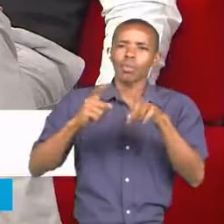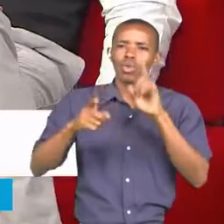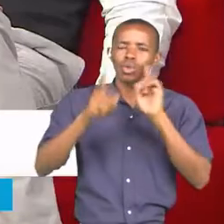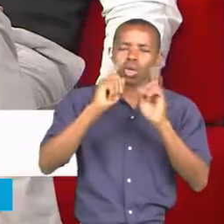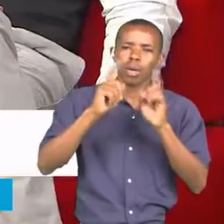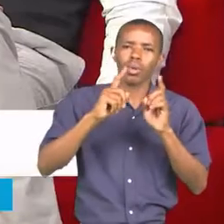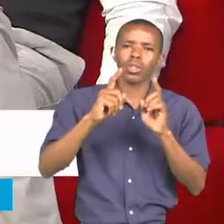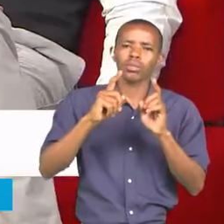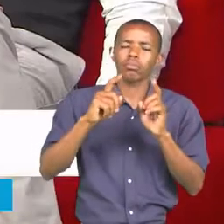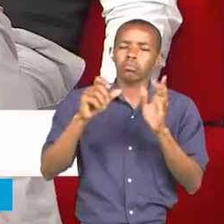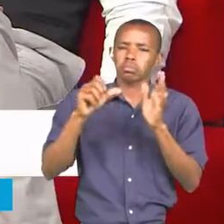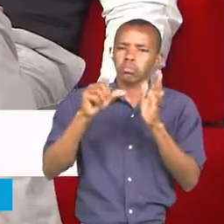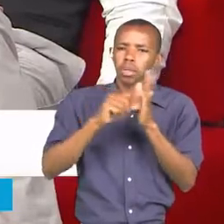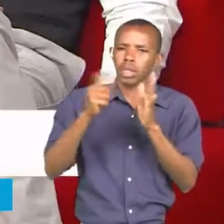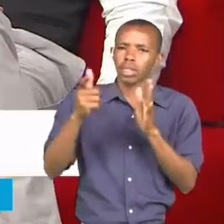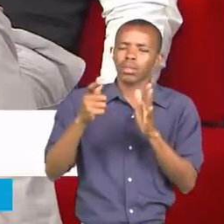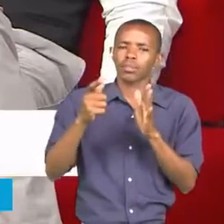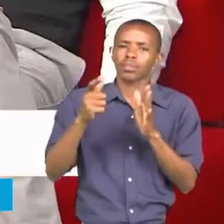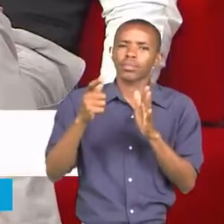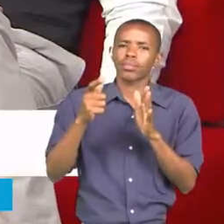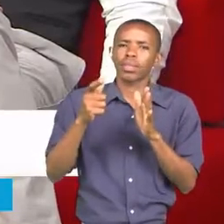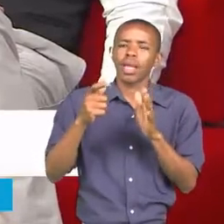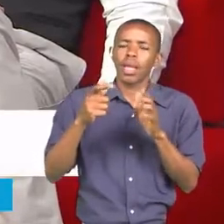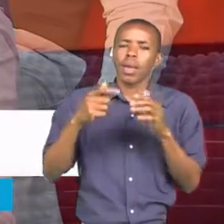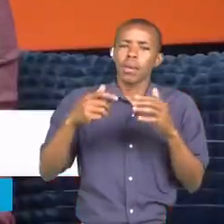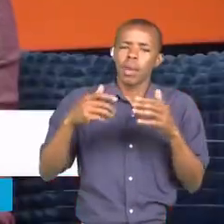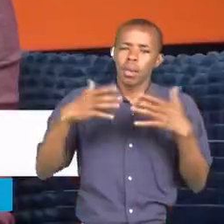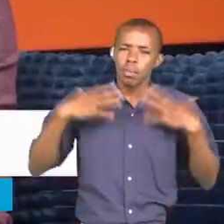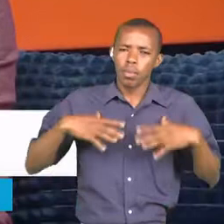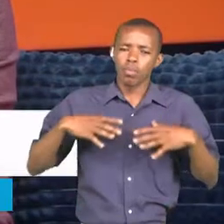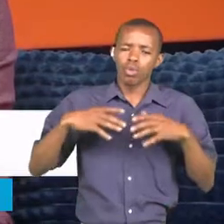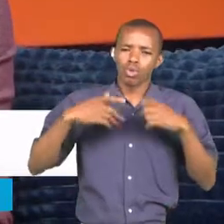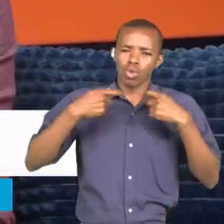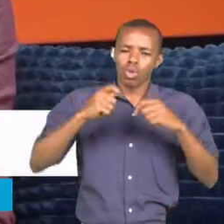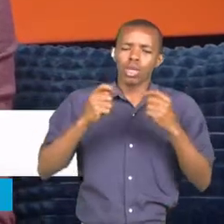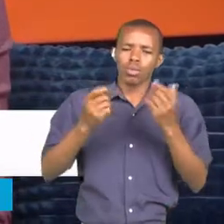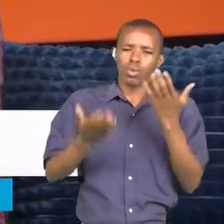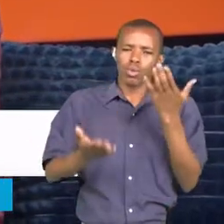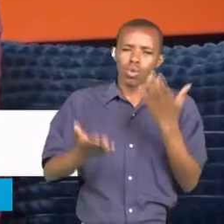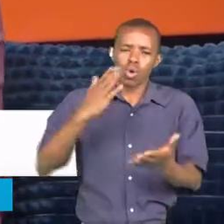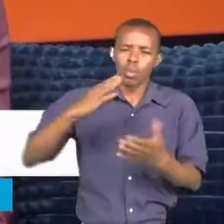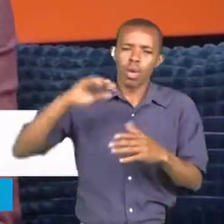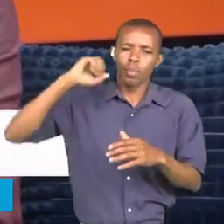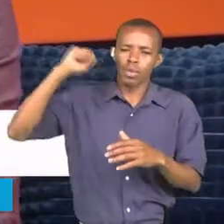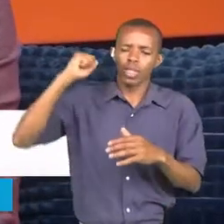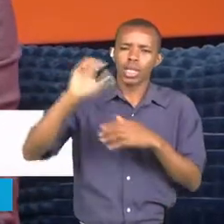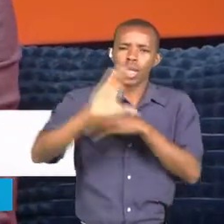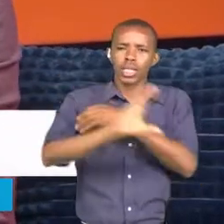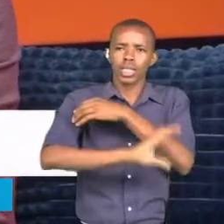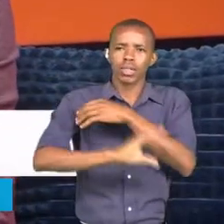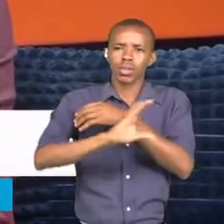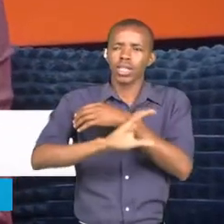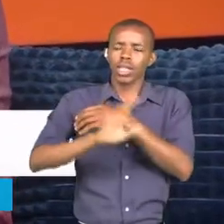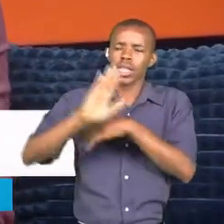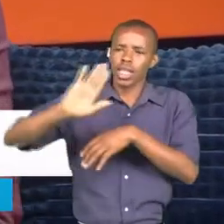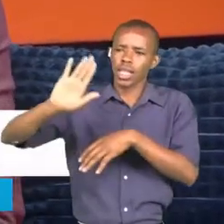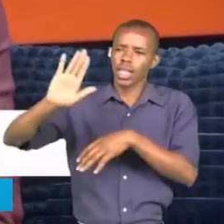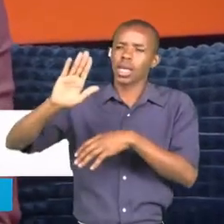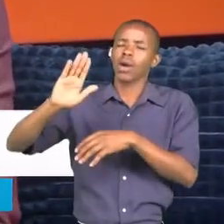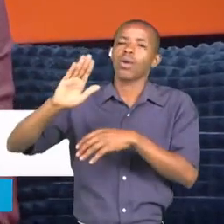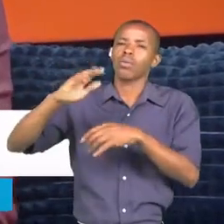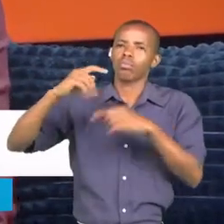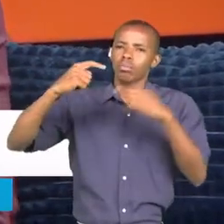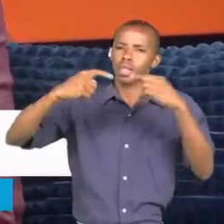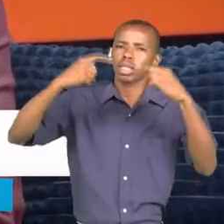mugshot, we talk about the mugshot, guys are trying to compare some politicians in this country with their mugshots. In fact, guys on social